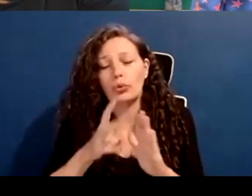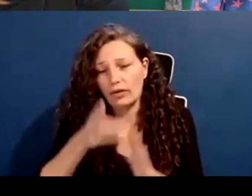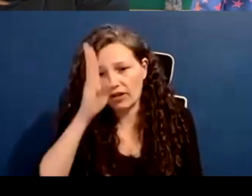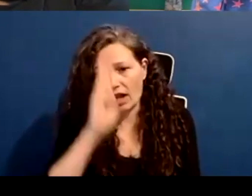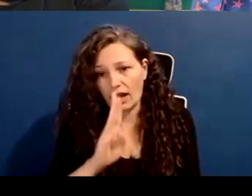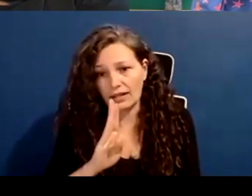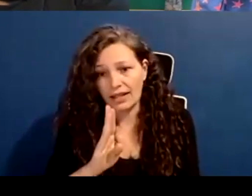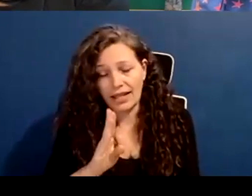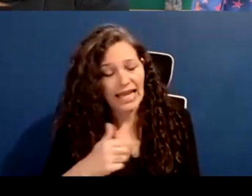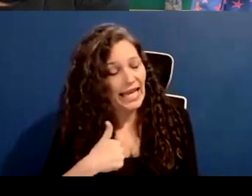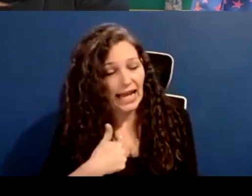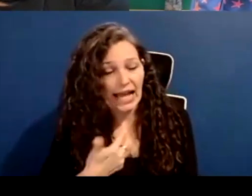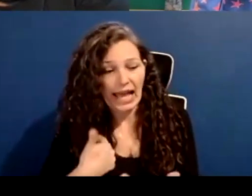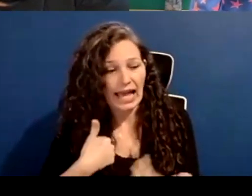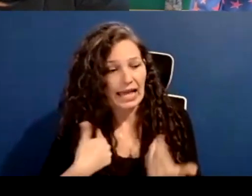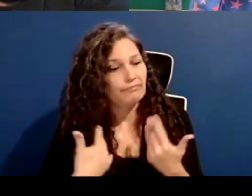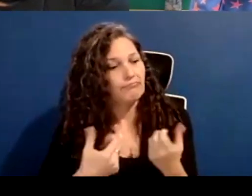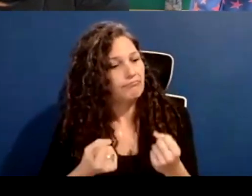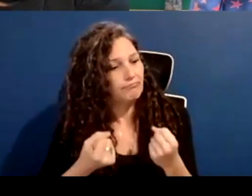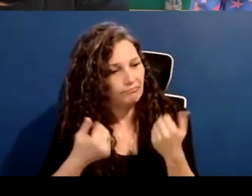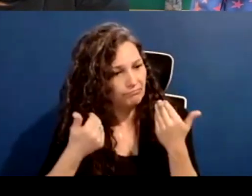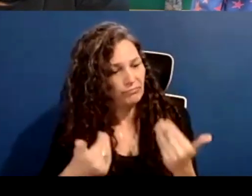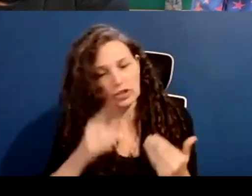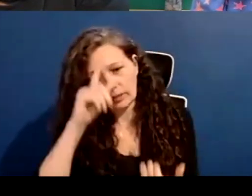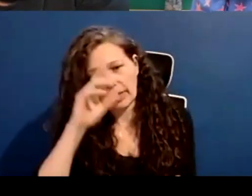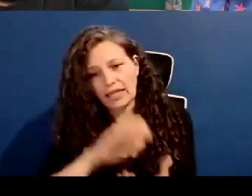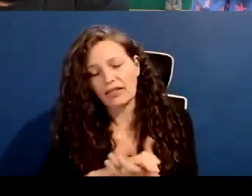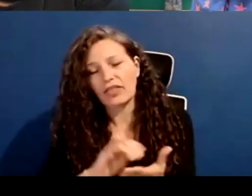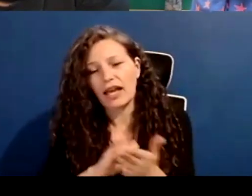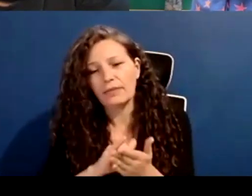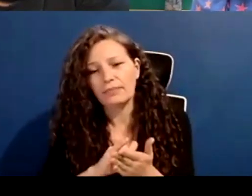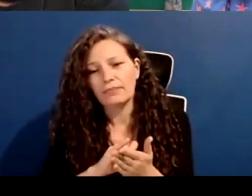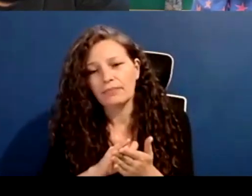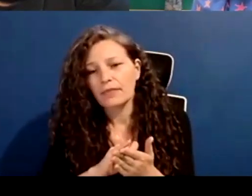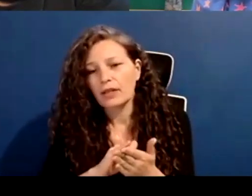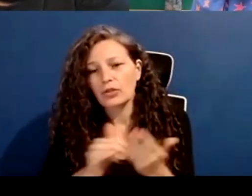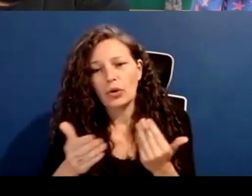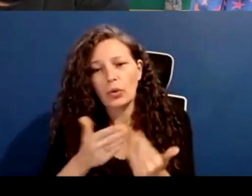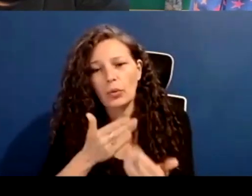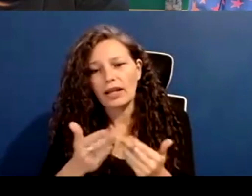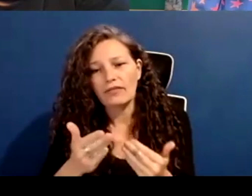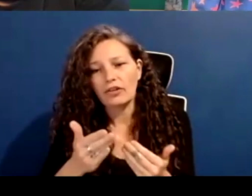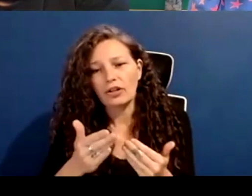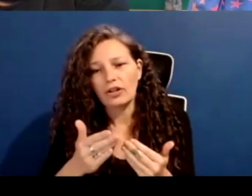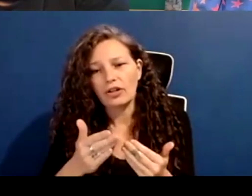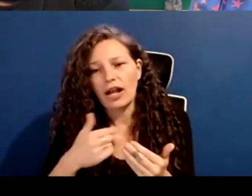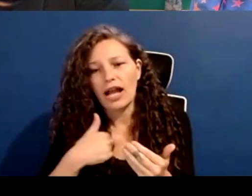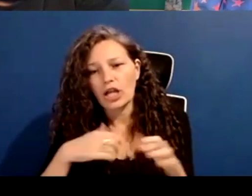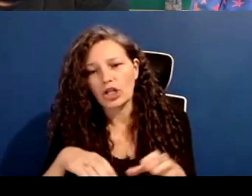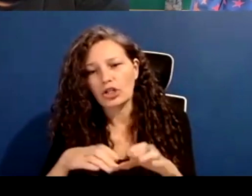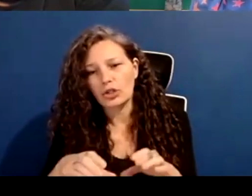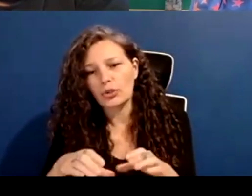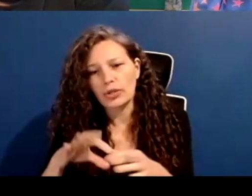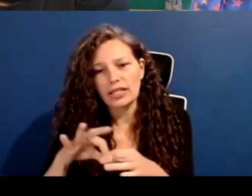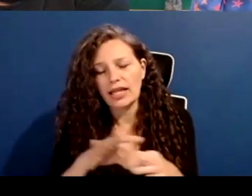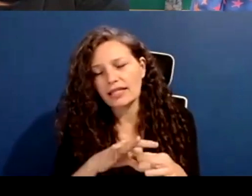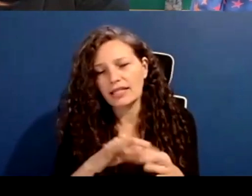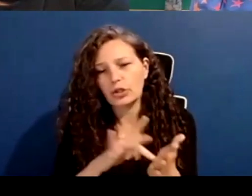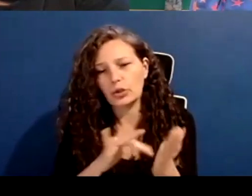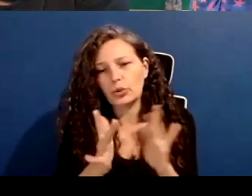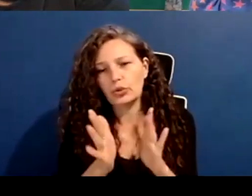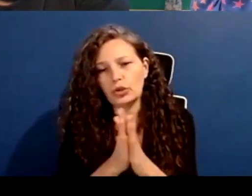the root of any reading that I do of scripture, and hopefully